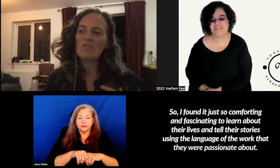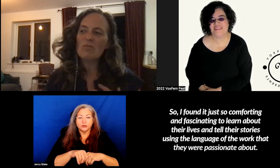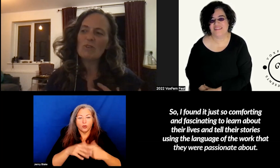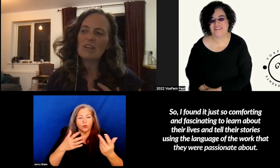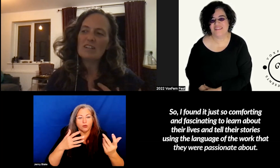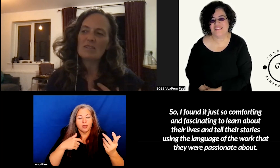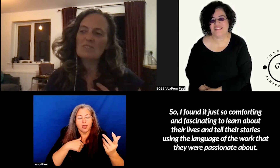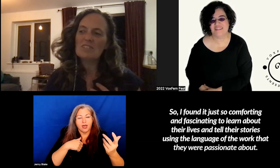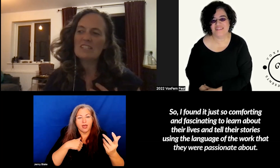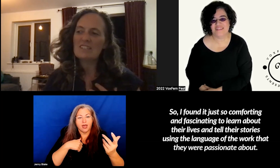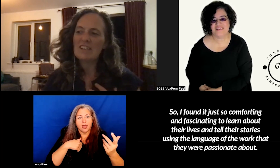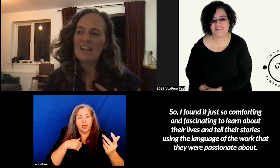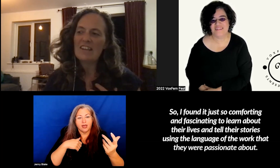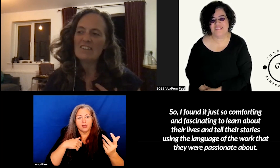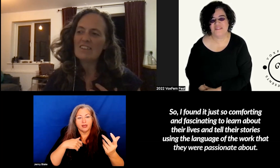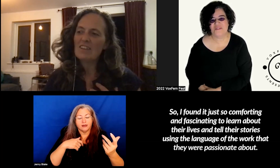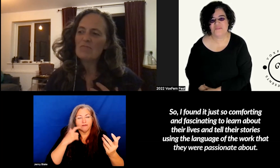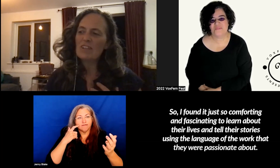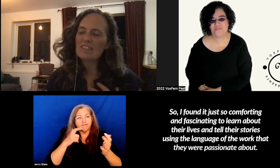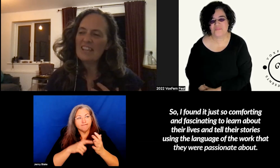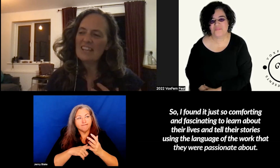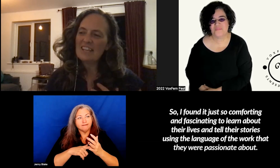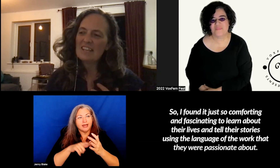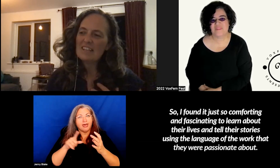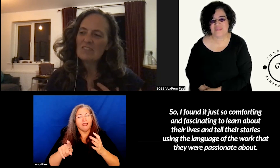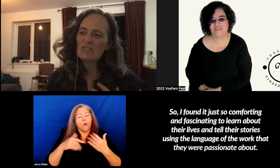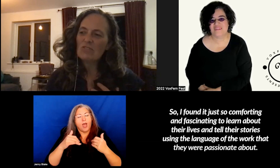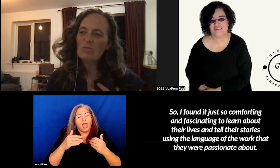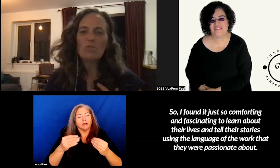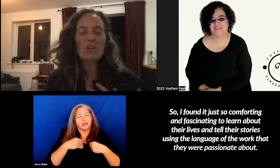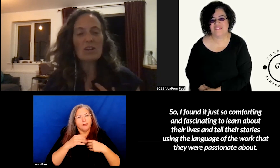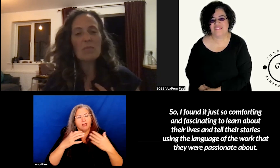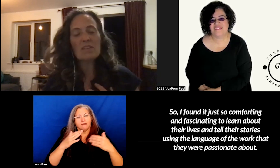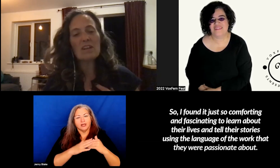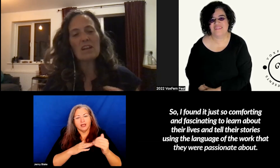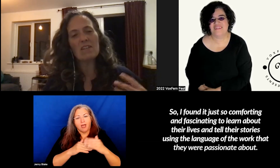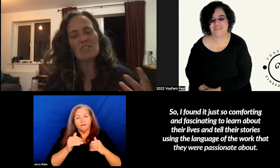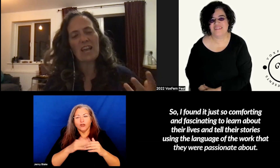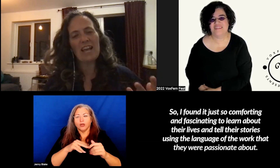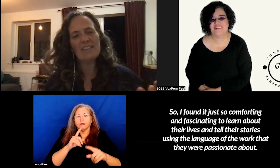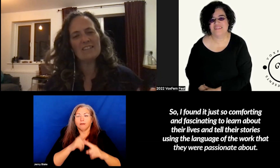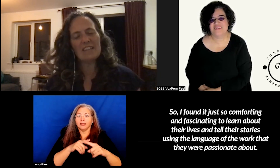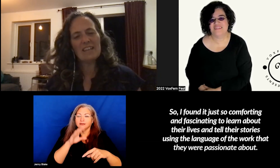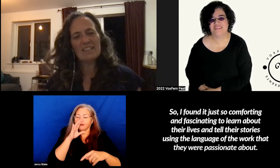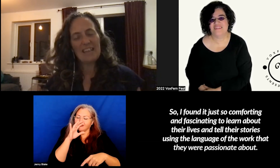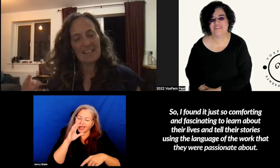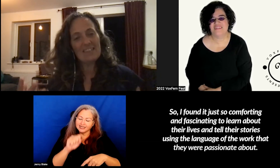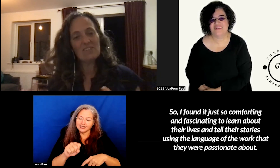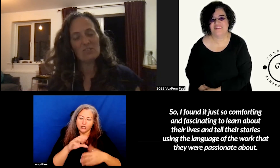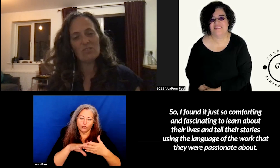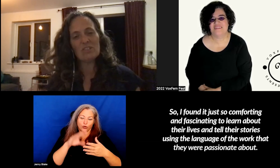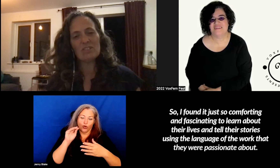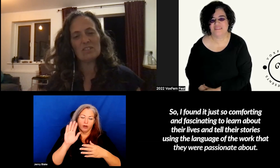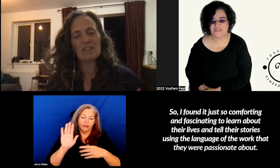just so comforting and fascinating to learn about their lives and tell